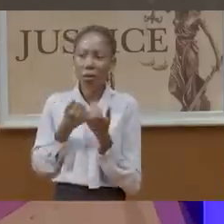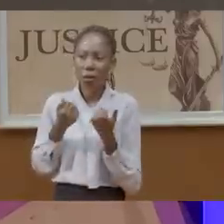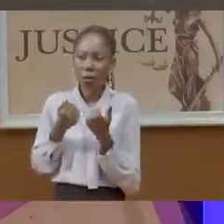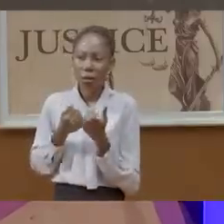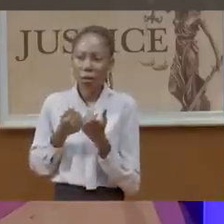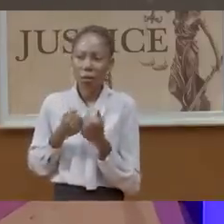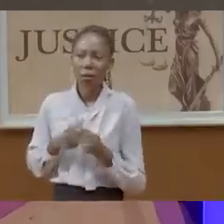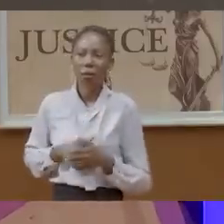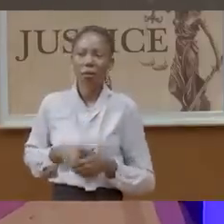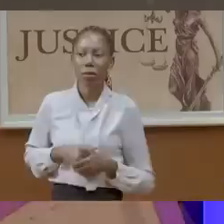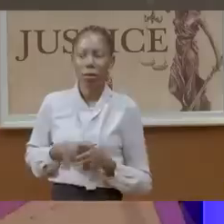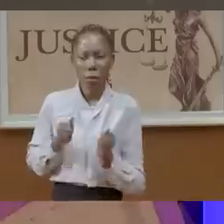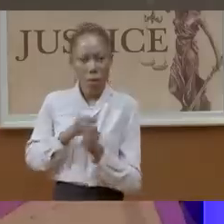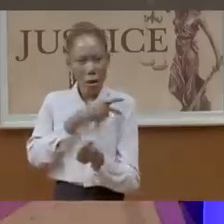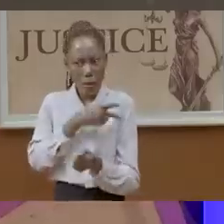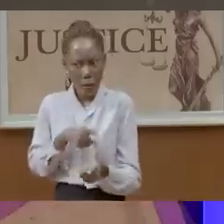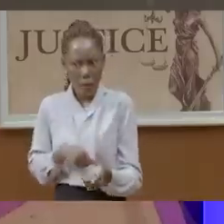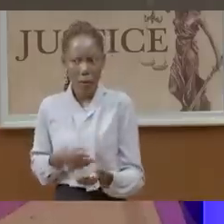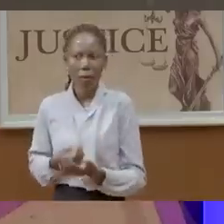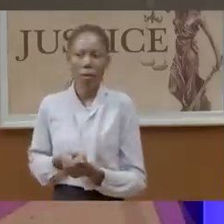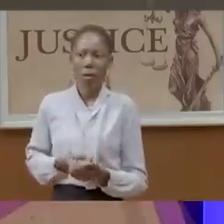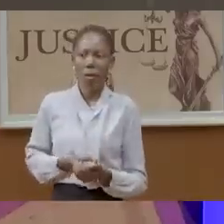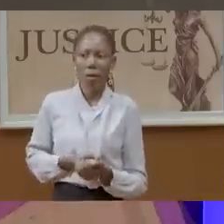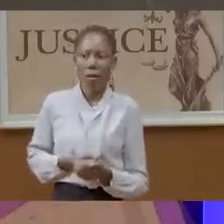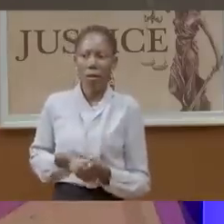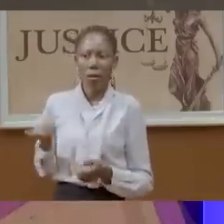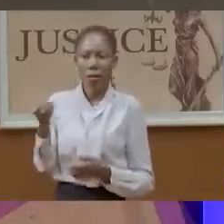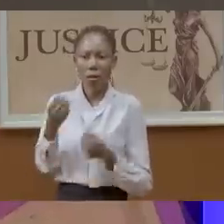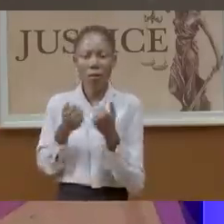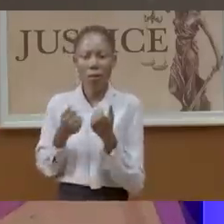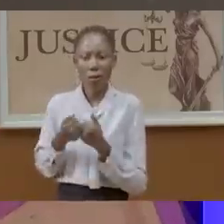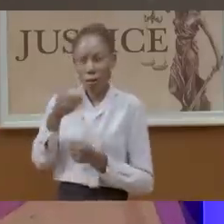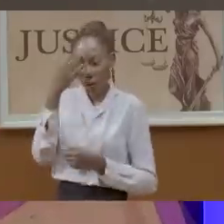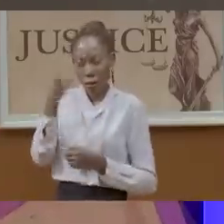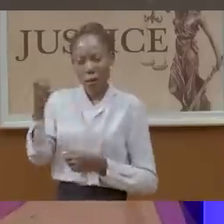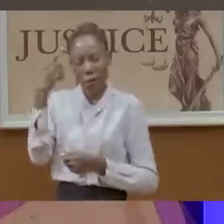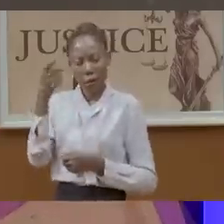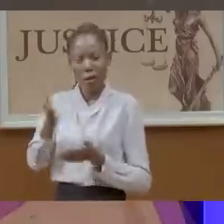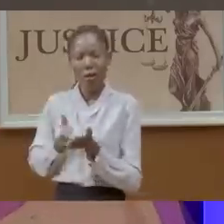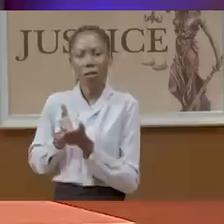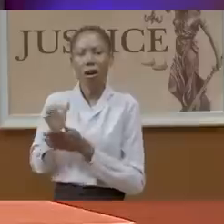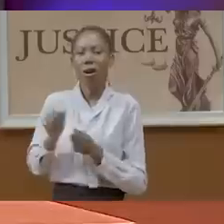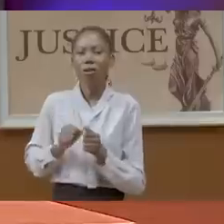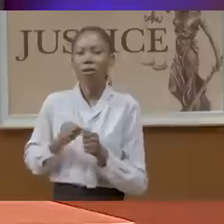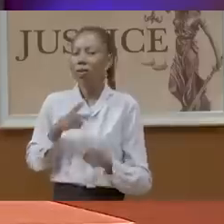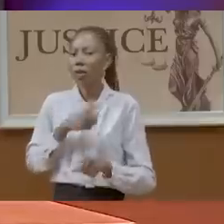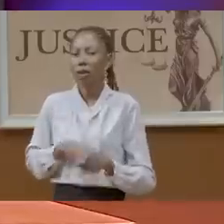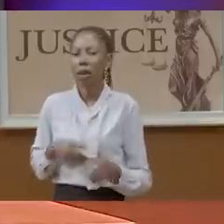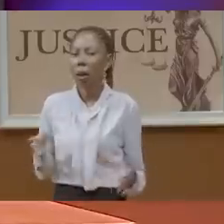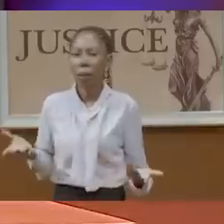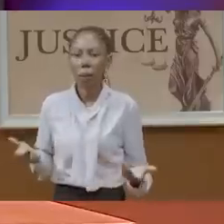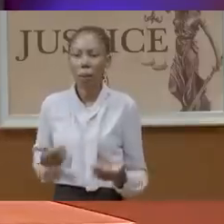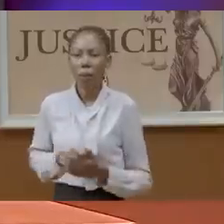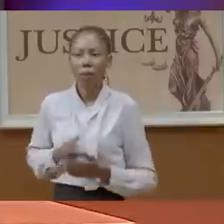fought with my pregnancy, because he won't say anything wrong in most of the things he does in